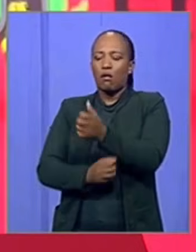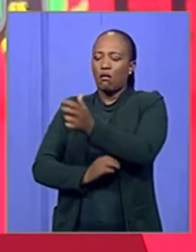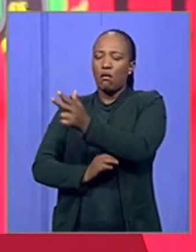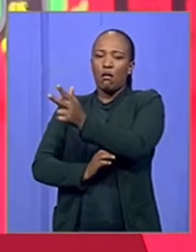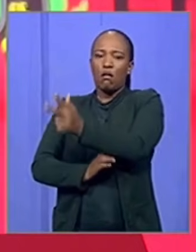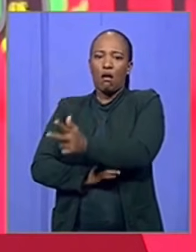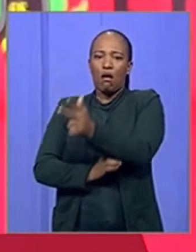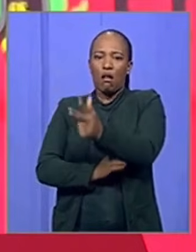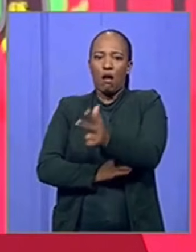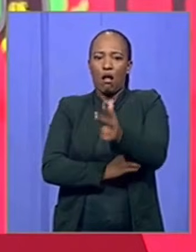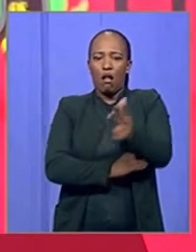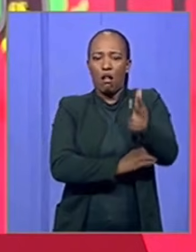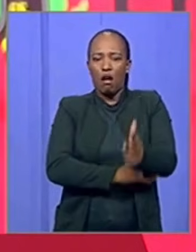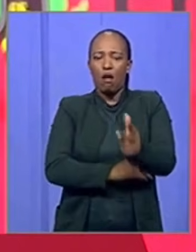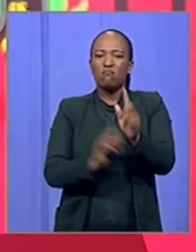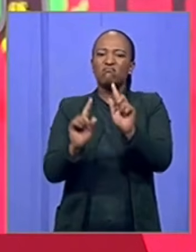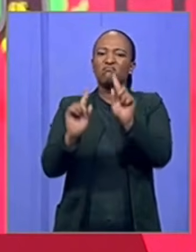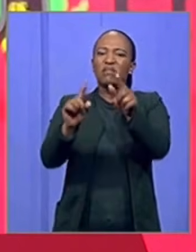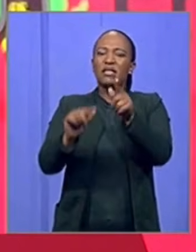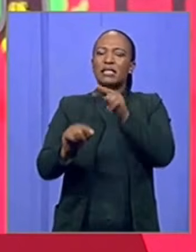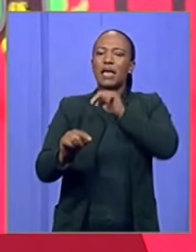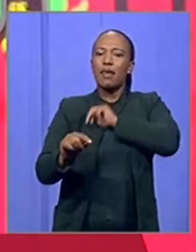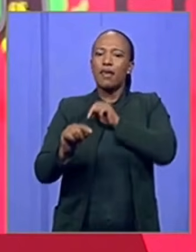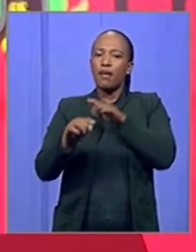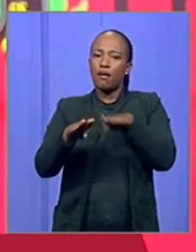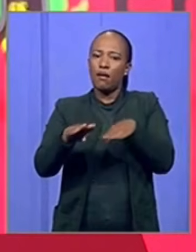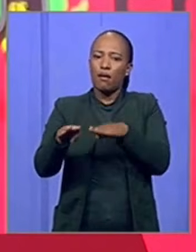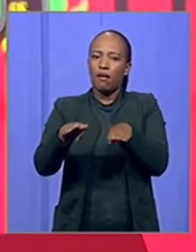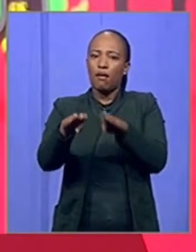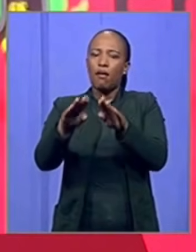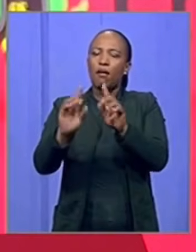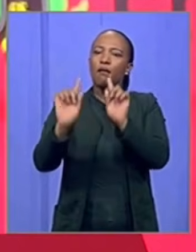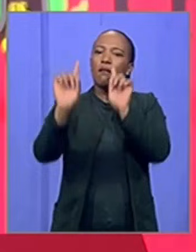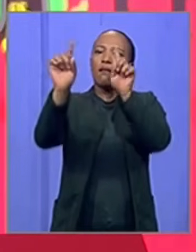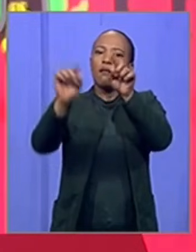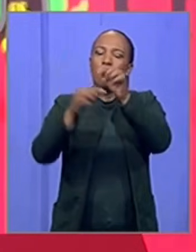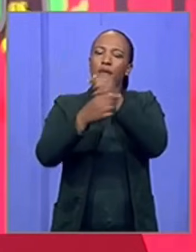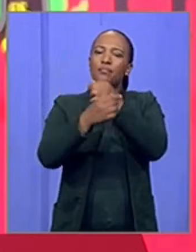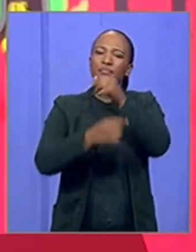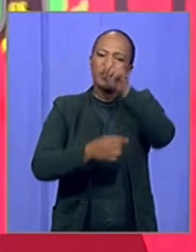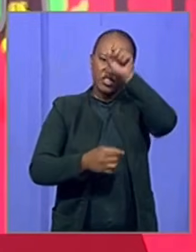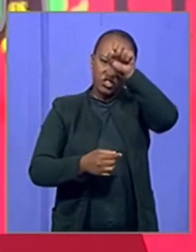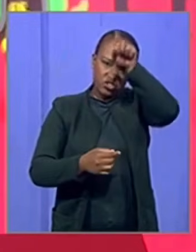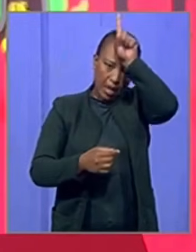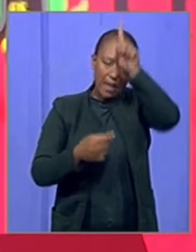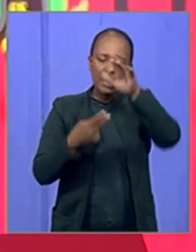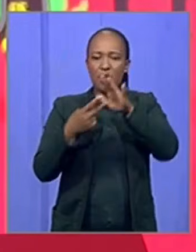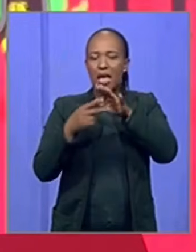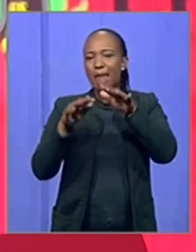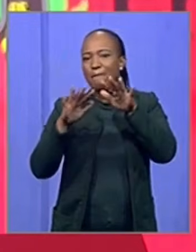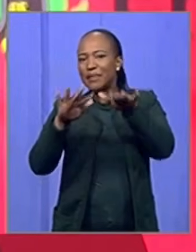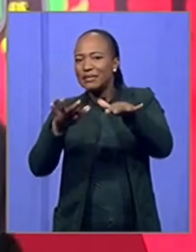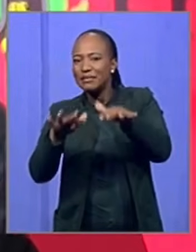to Richards Bay in KZN, off to Germany, Britain, all of Europe, including